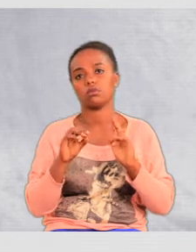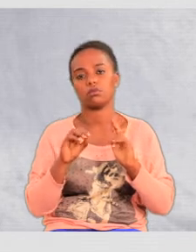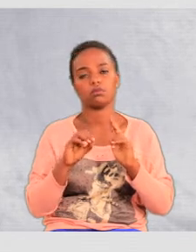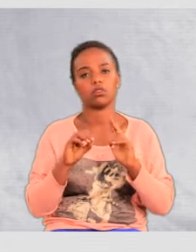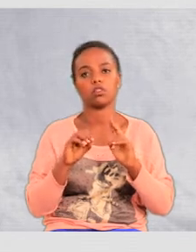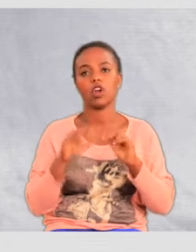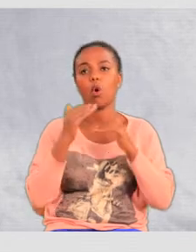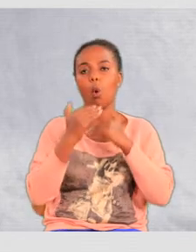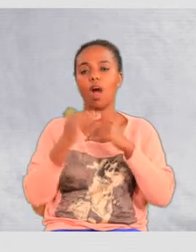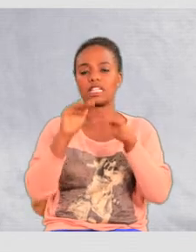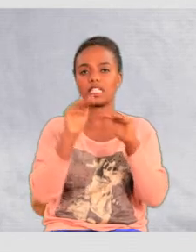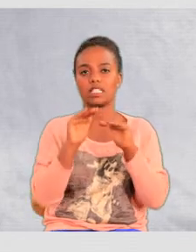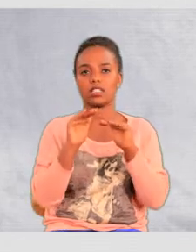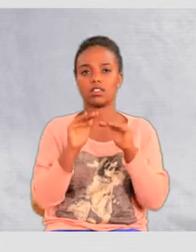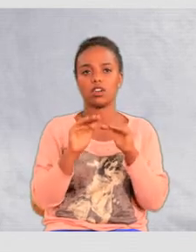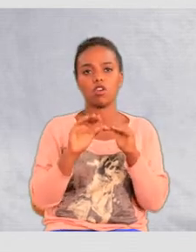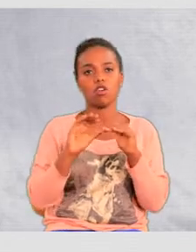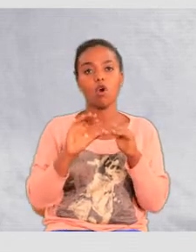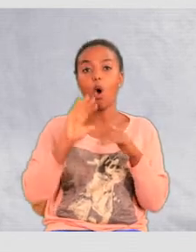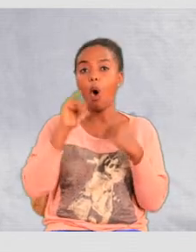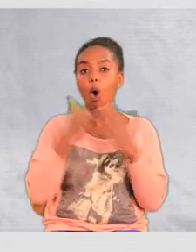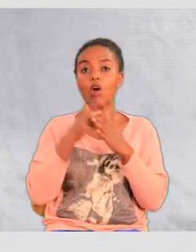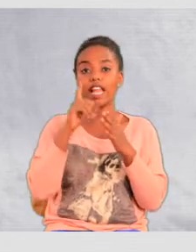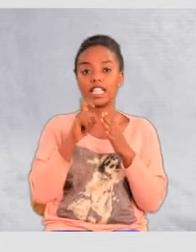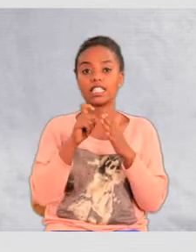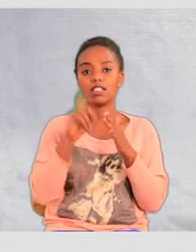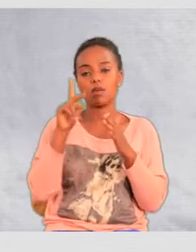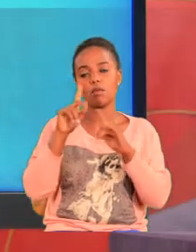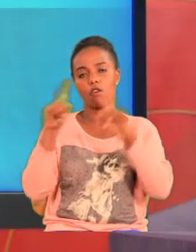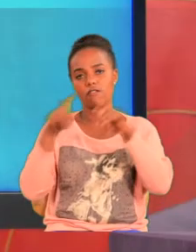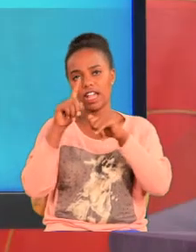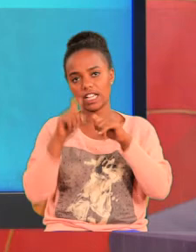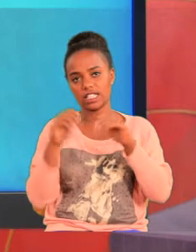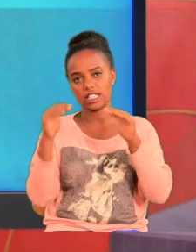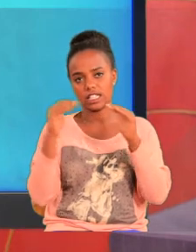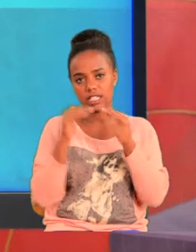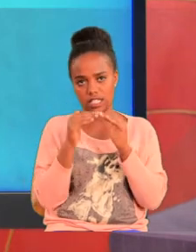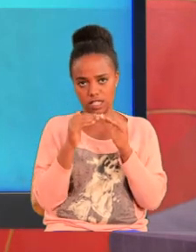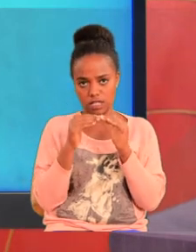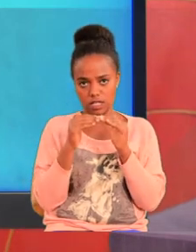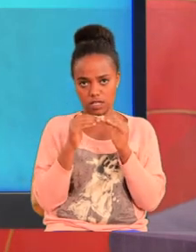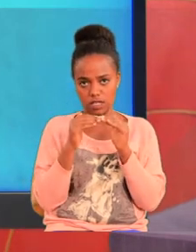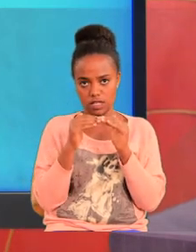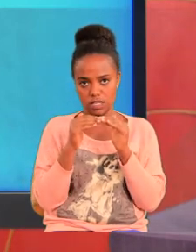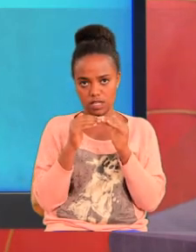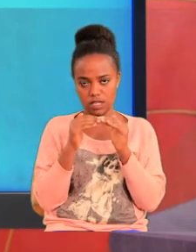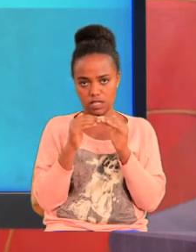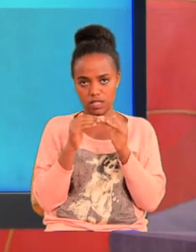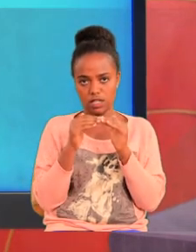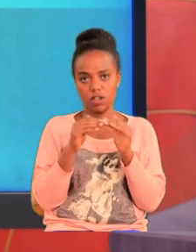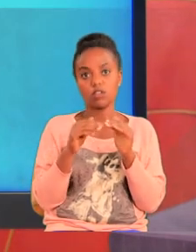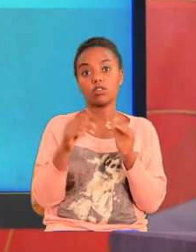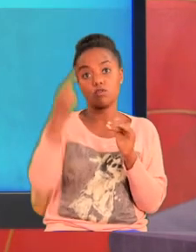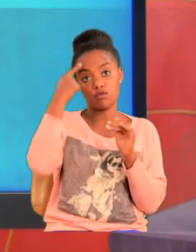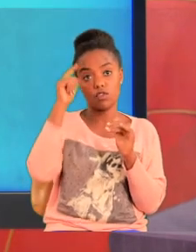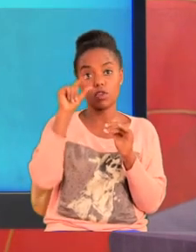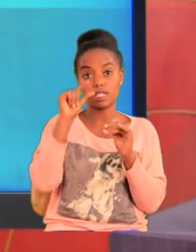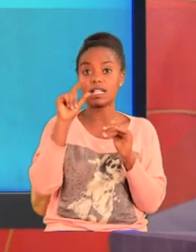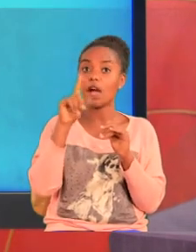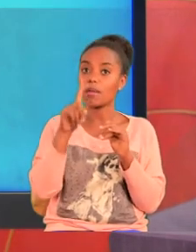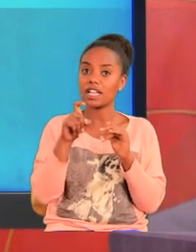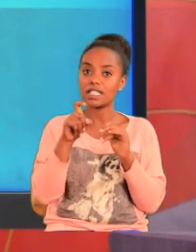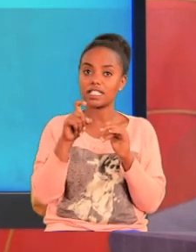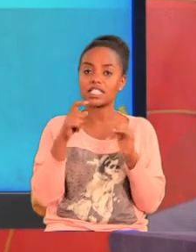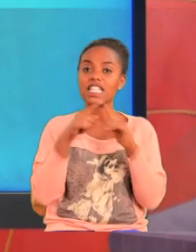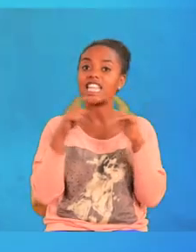The negation of for all x p of x is given by for all x change it into for some x and you take the